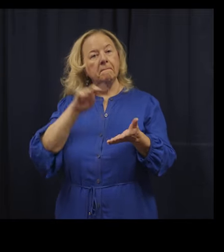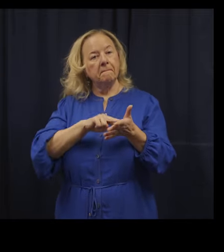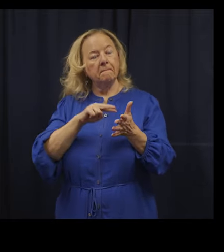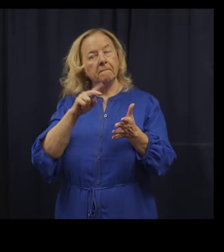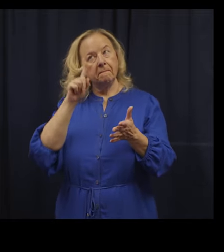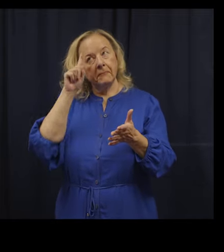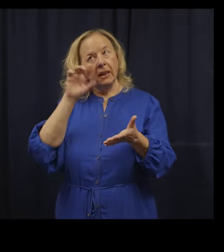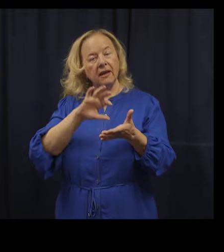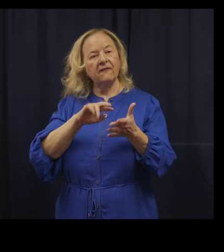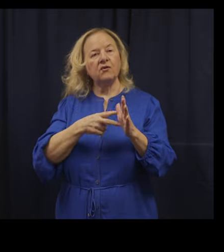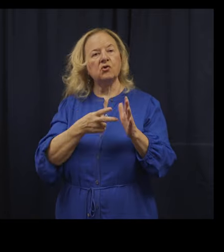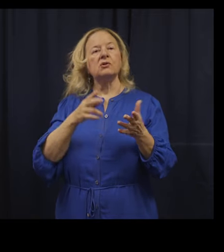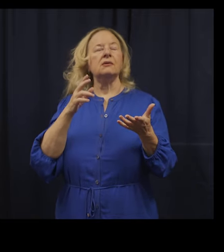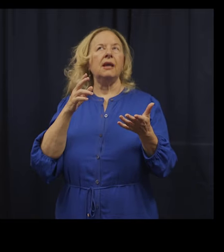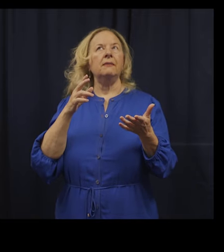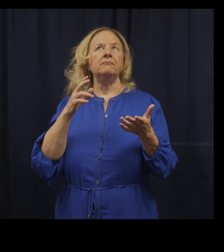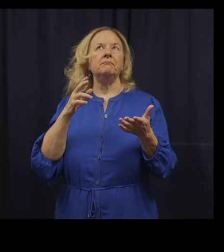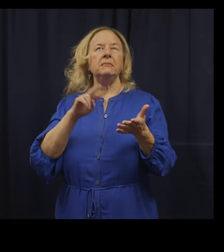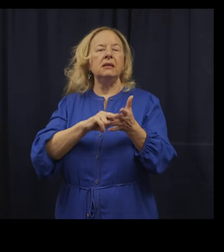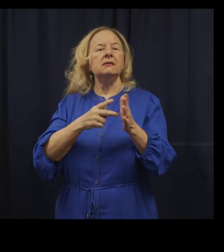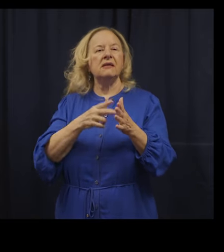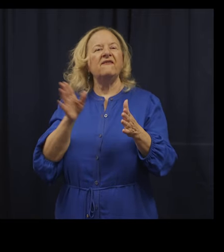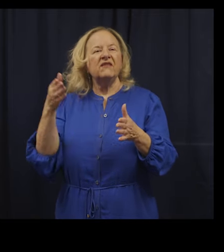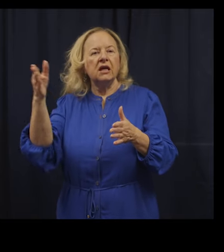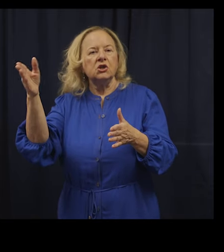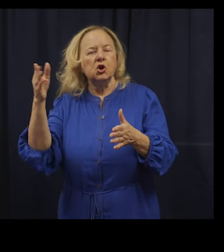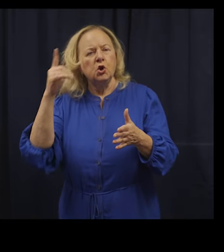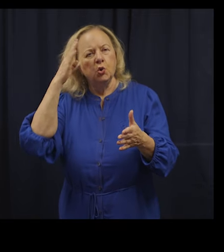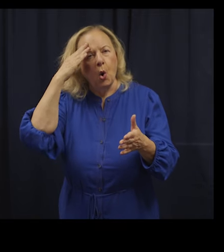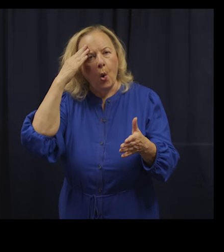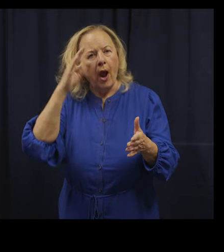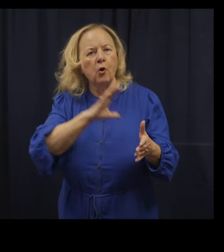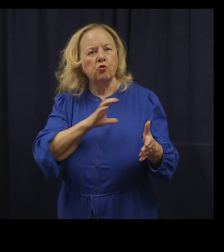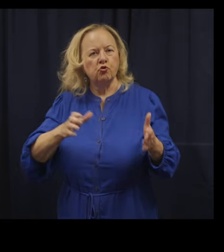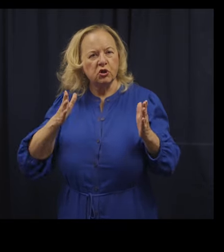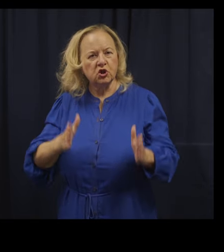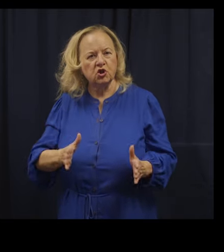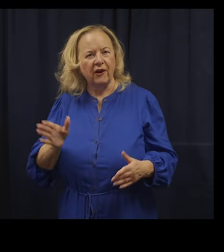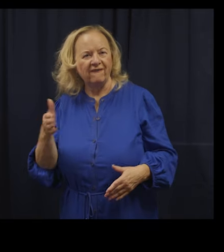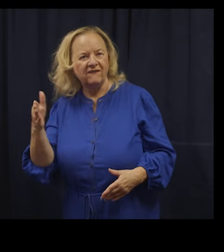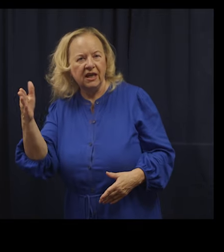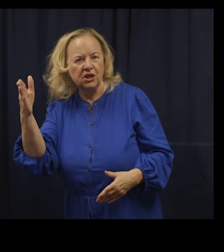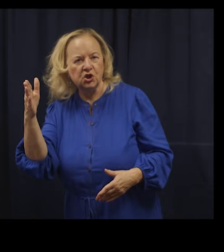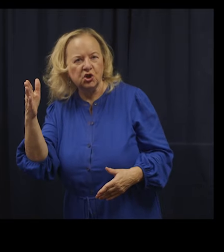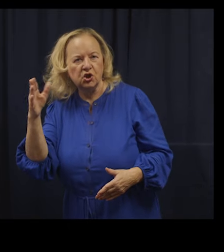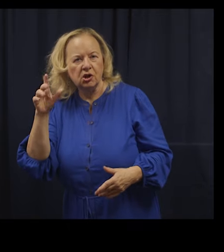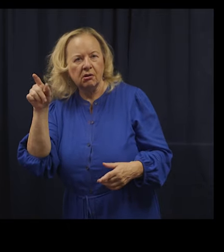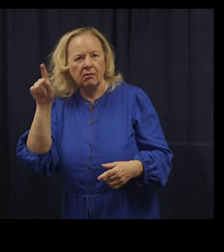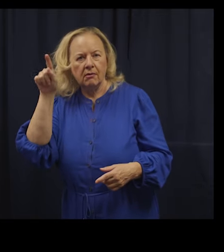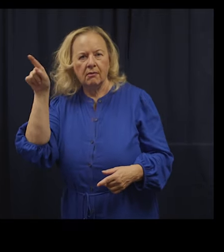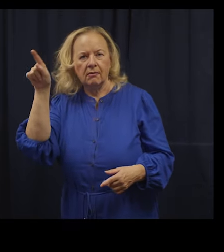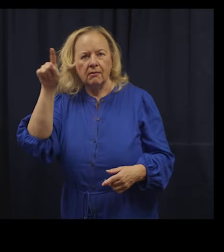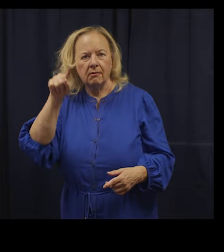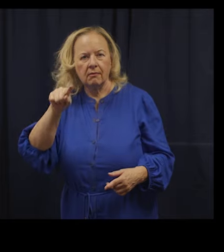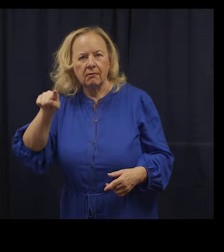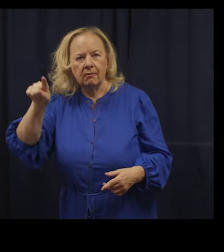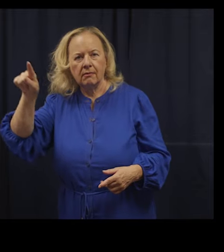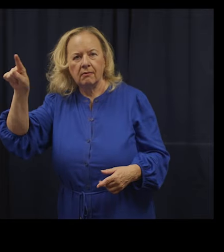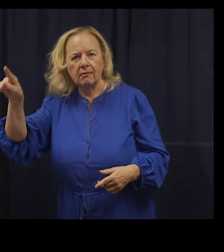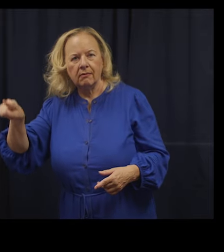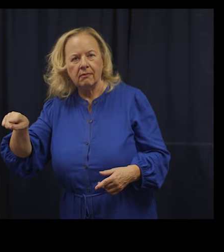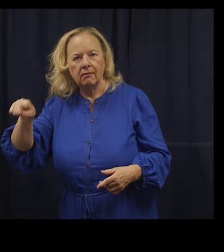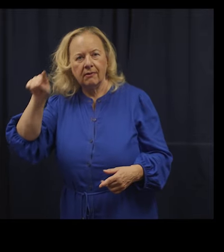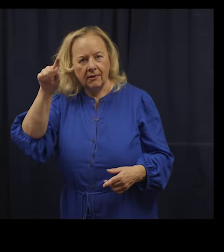symbol as it is. Isn't that amazing? So this is really a prophecy of